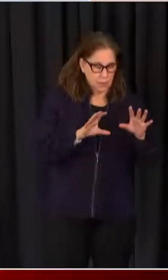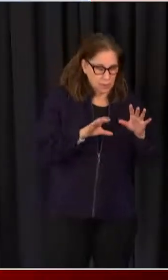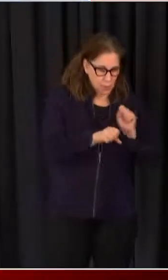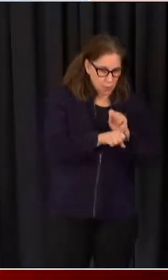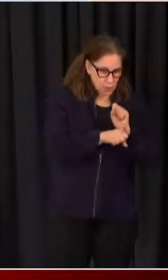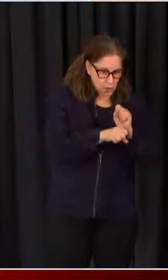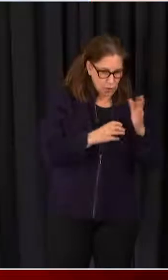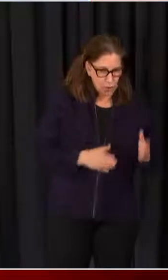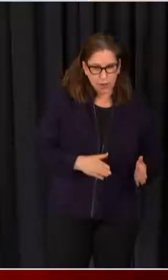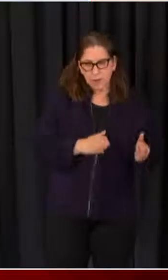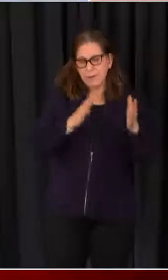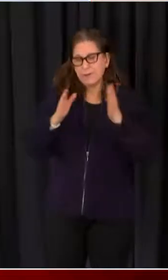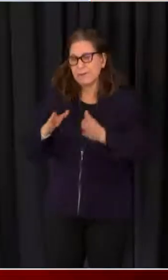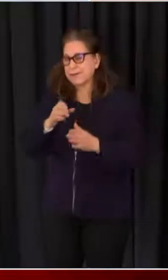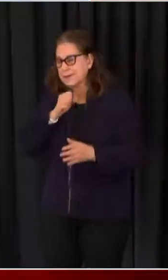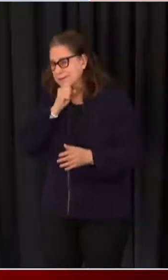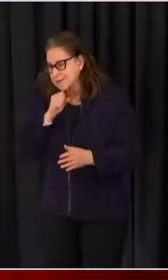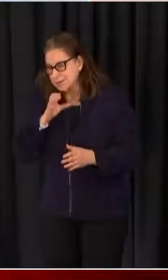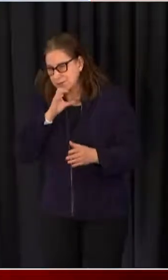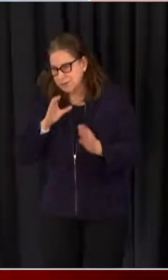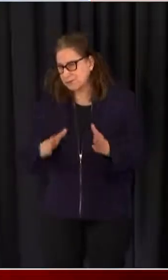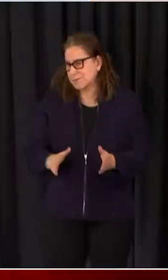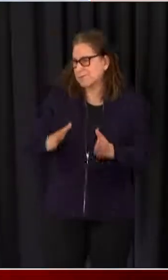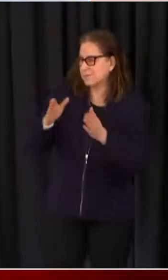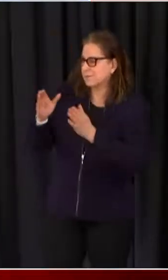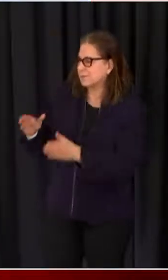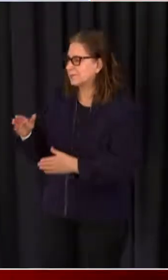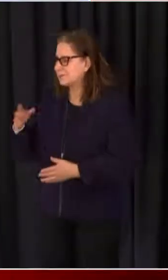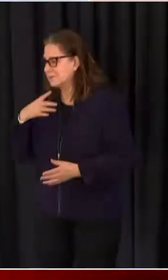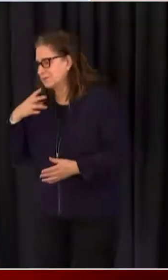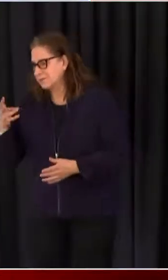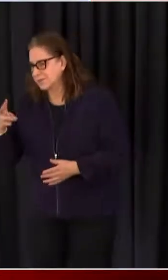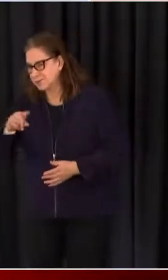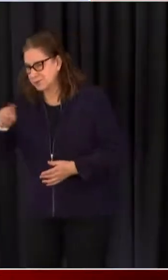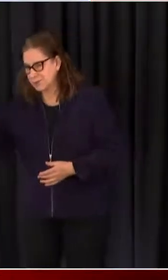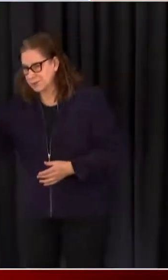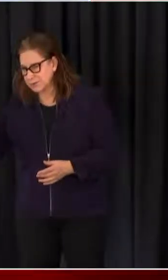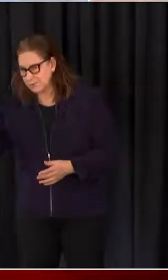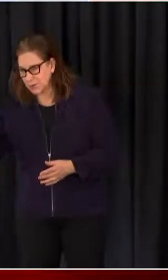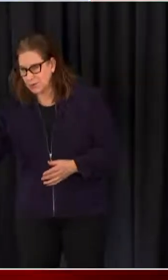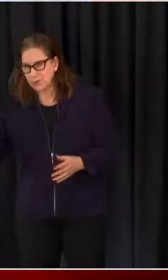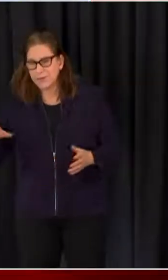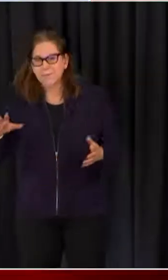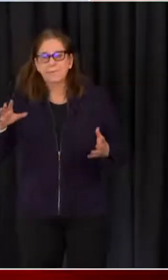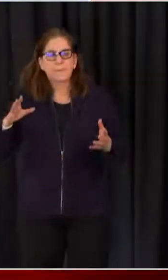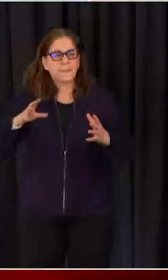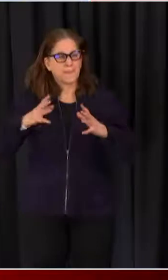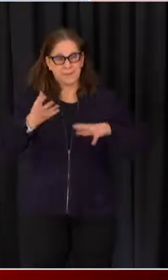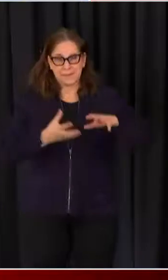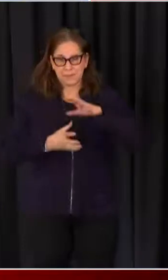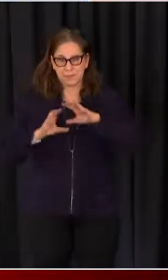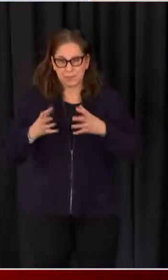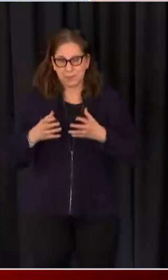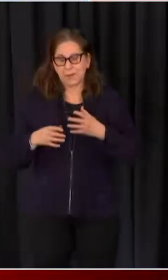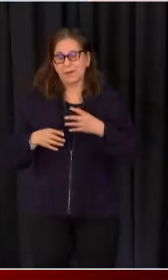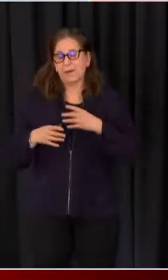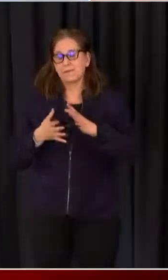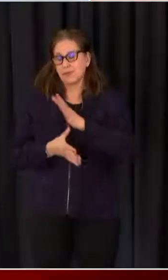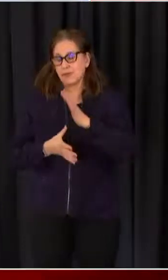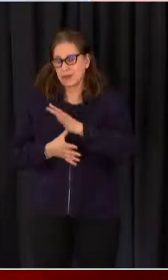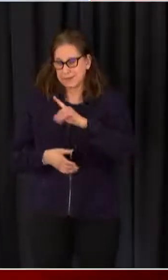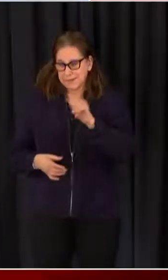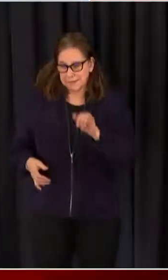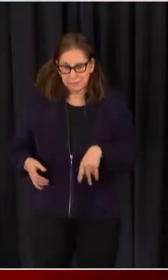or Virginia, how quickly we can move through particular phases is still contingent upon our own direct state